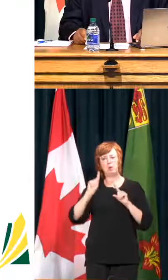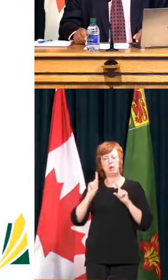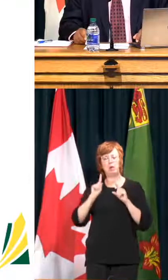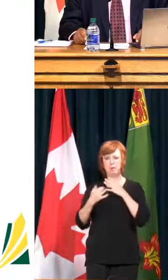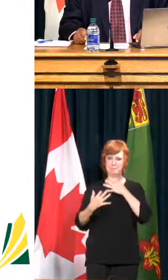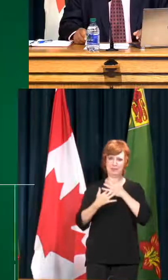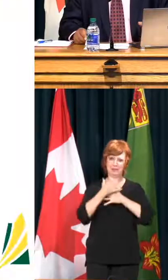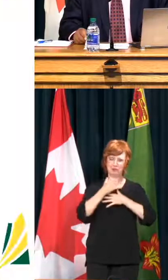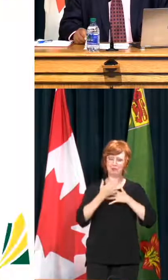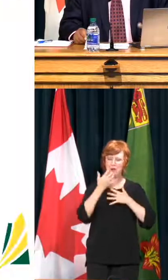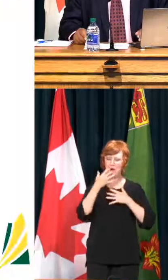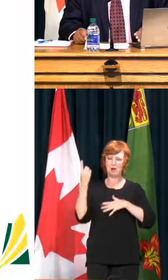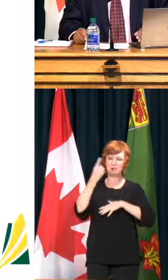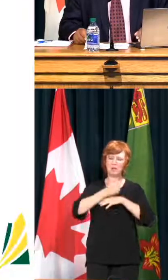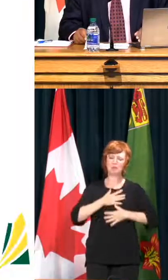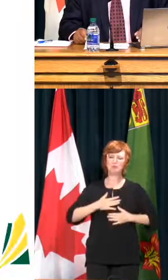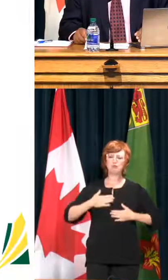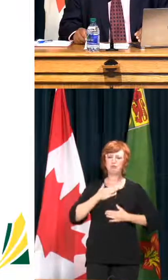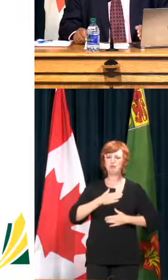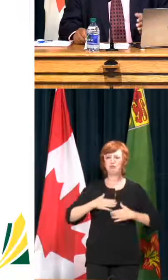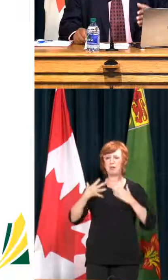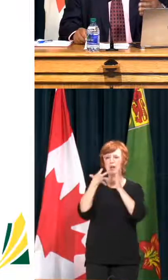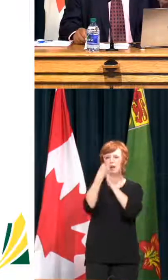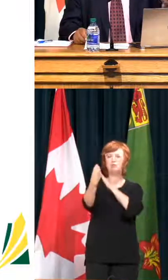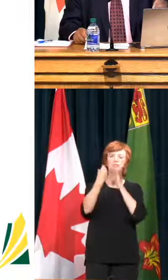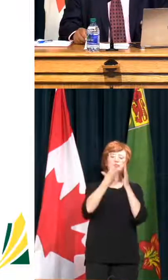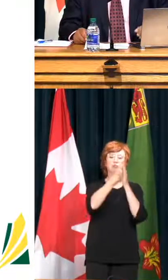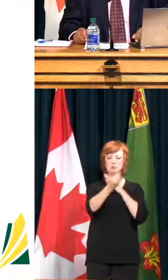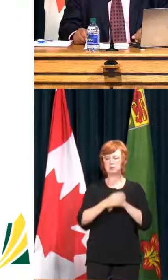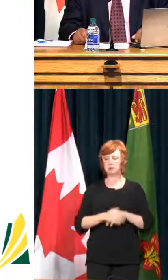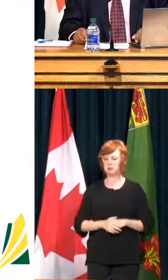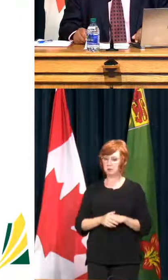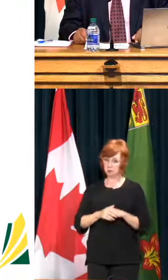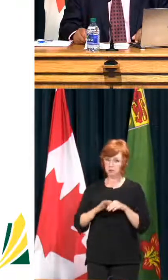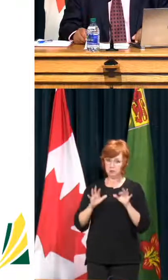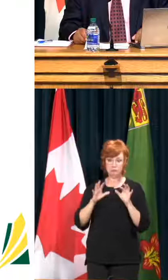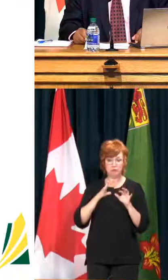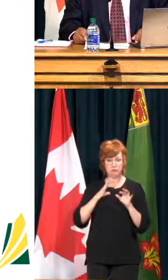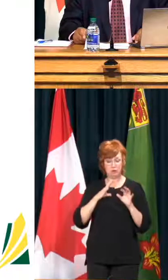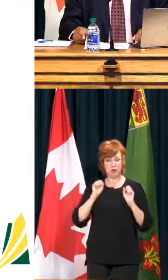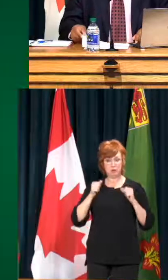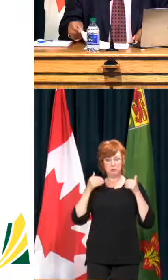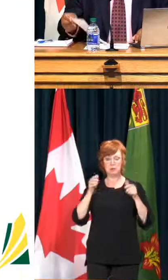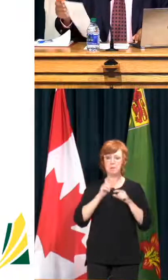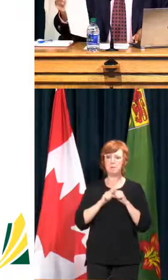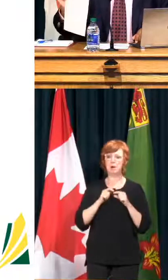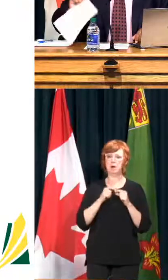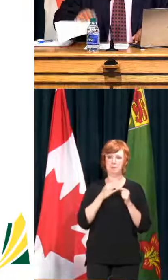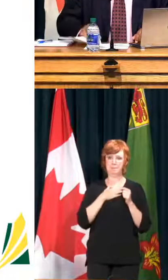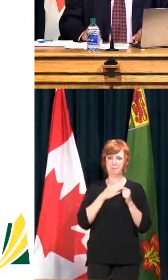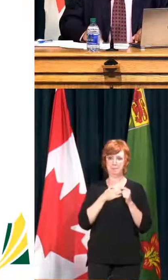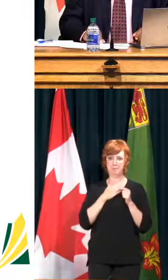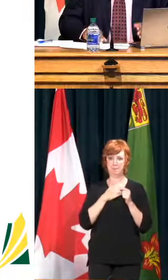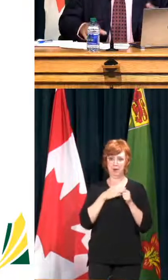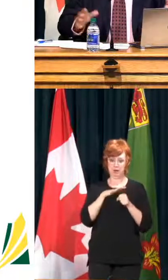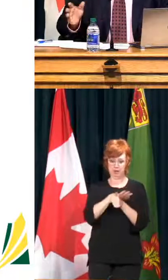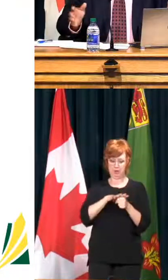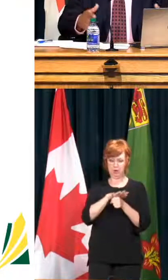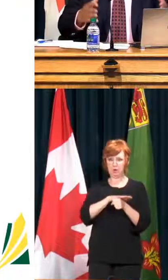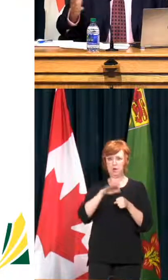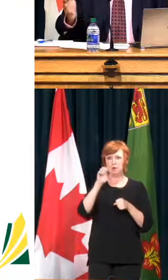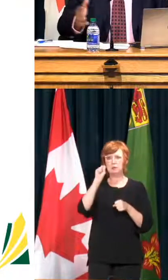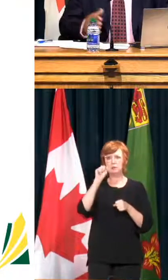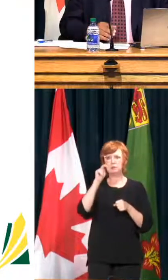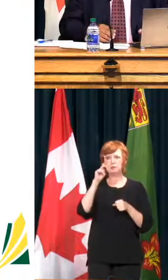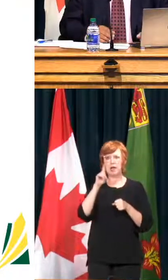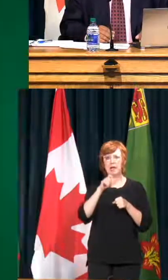with setting up towels and beach gear so that they're up to 4 meters away from other household groups. And again, if the sand area is